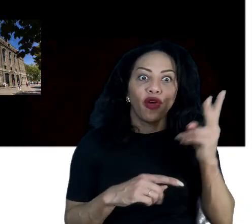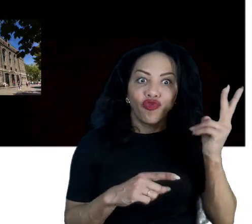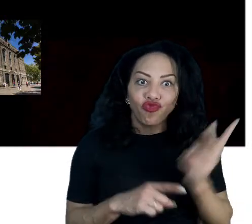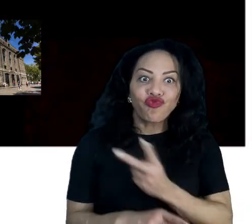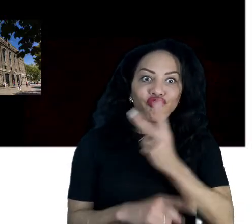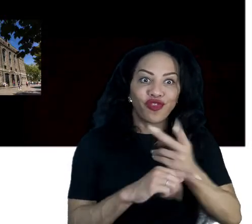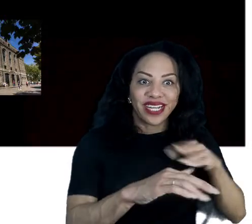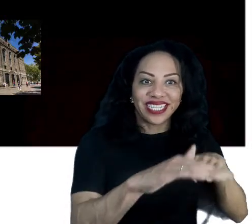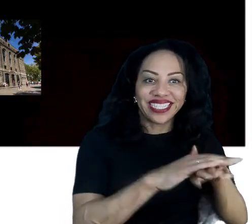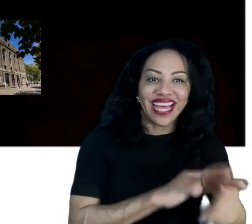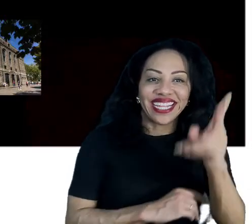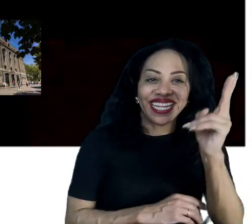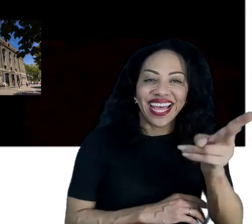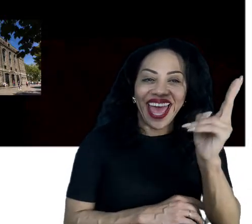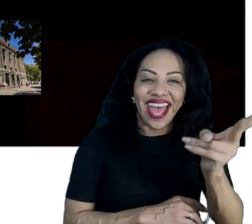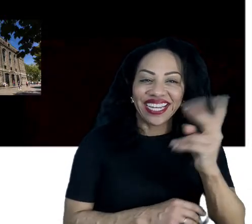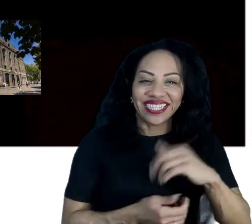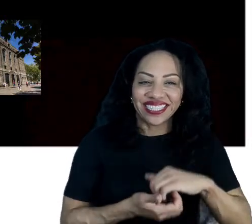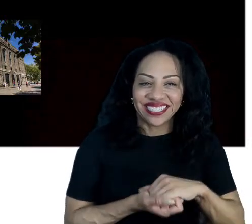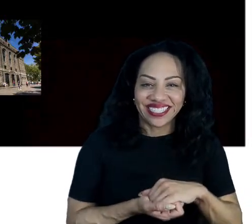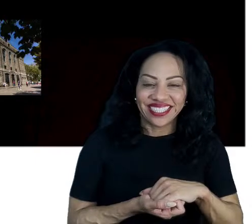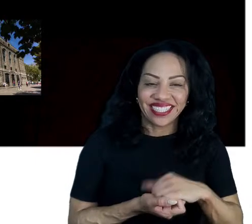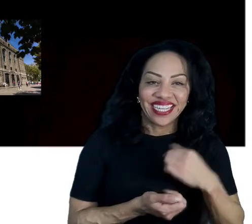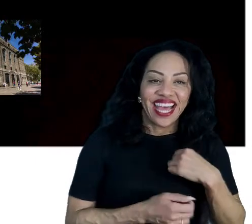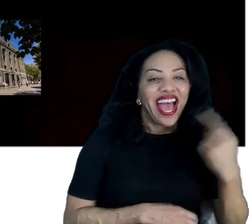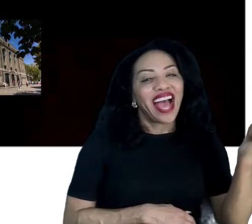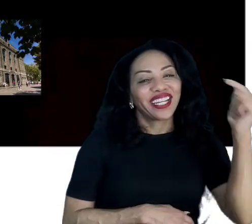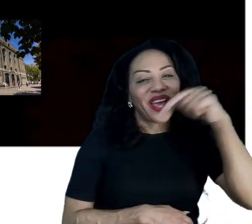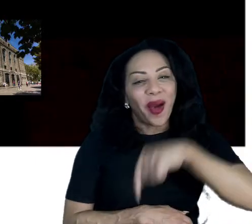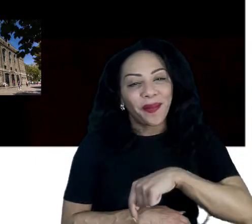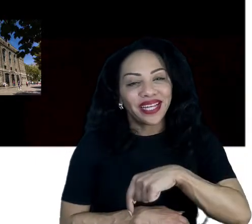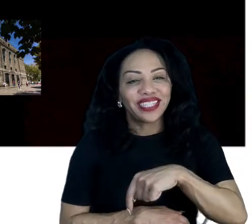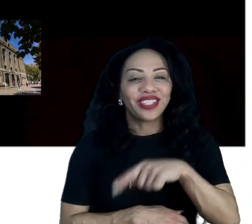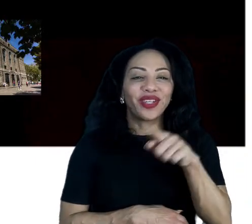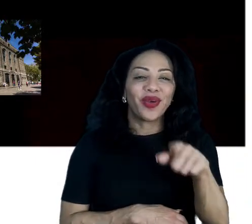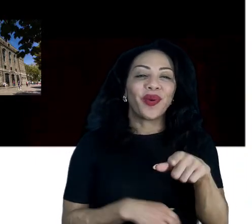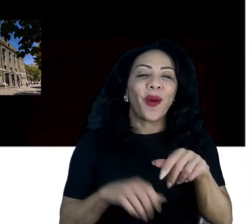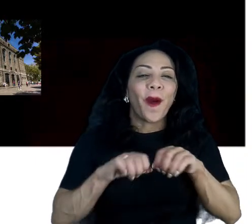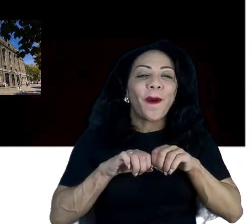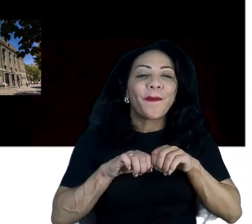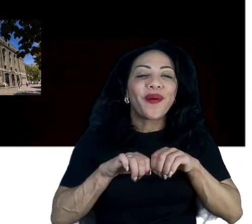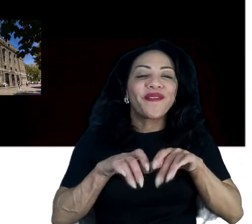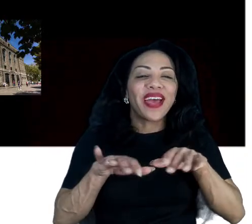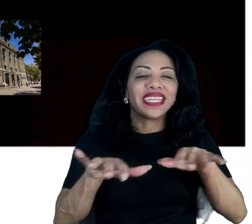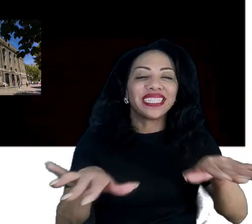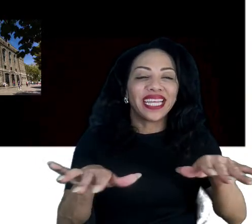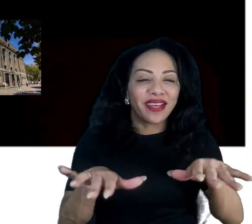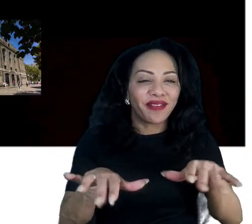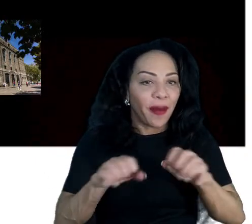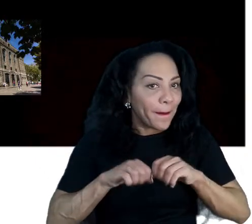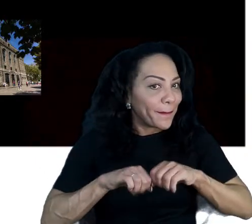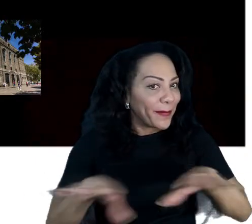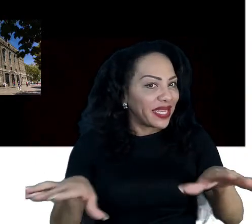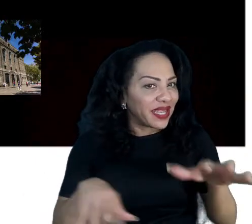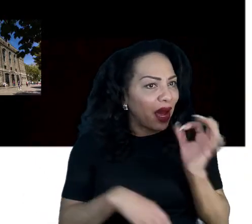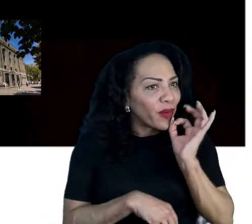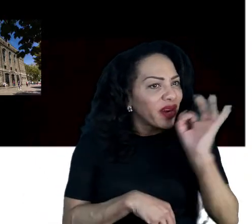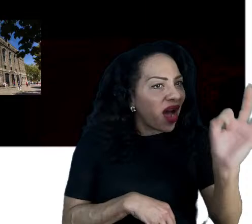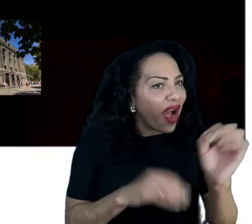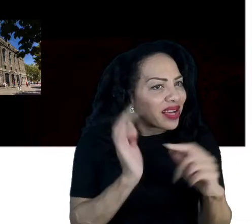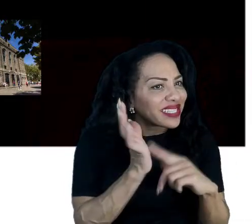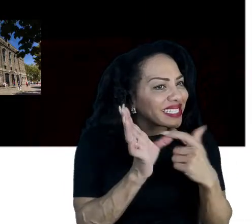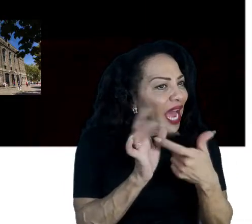it, I'd come into Pervasive Media every now and again and just sort of see Tarim and say, how's it going? And he'd be literally tearing his hair out